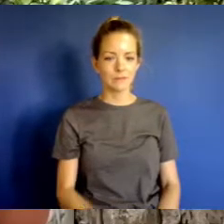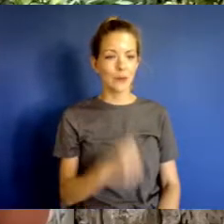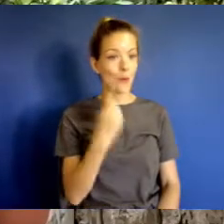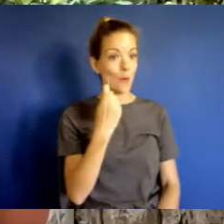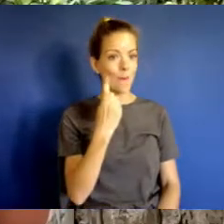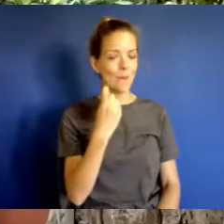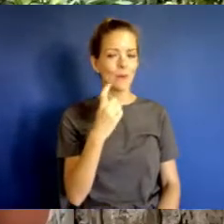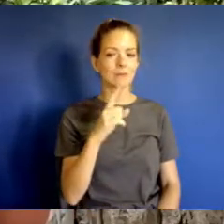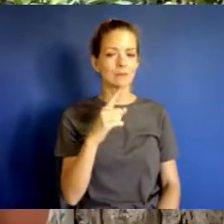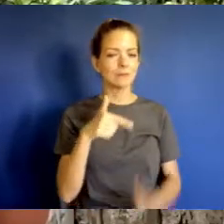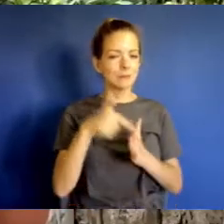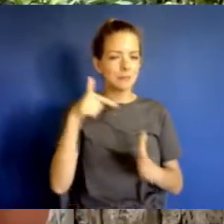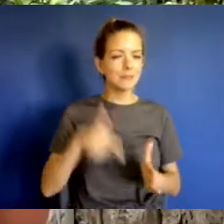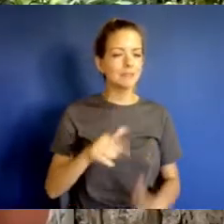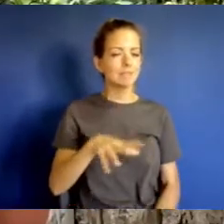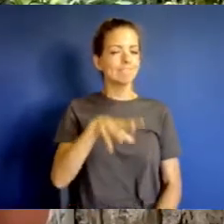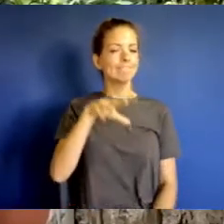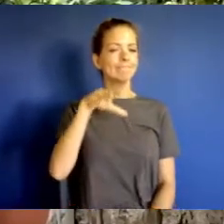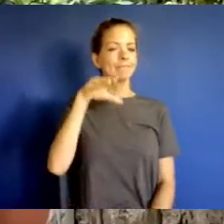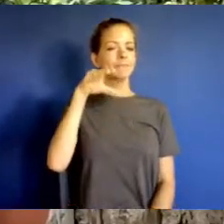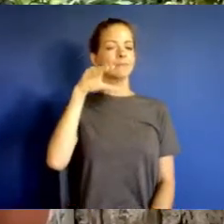One more time, deep breath in.